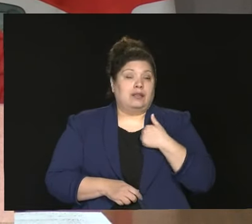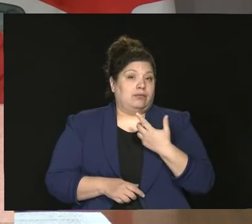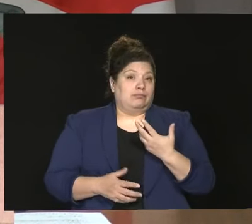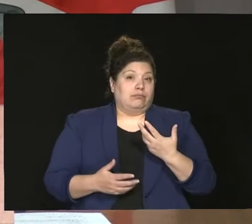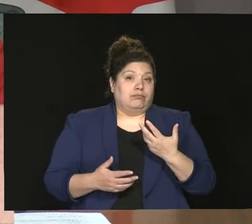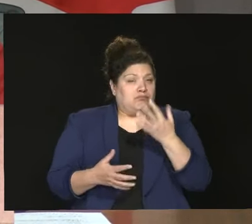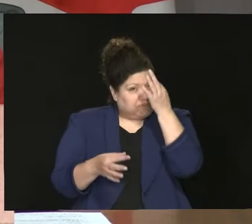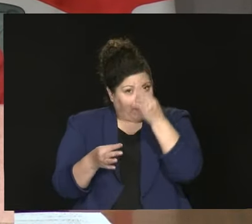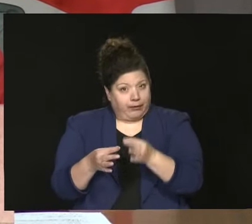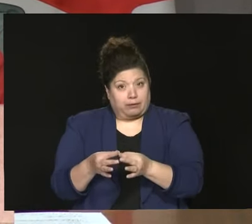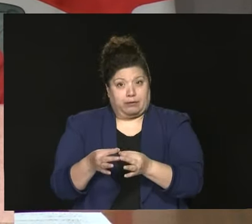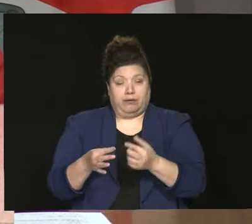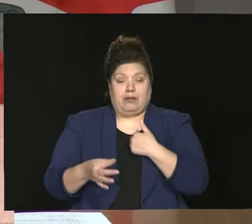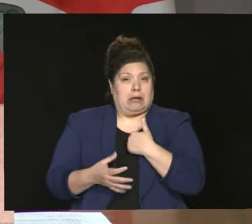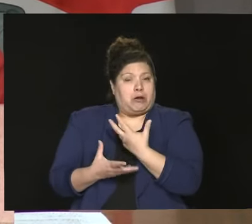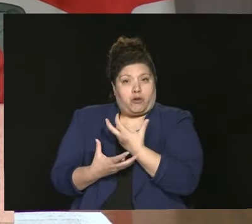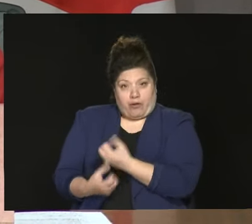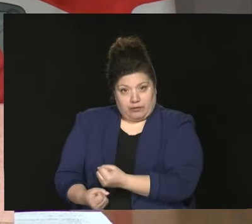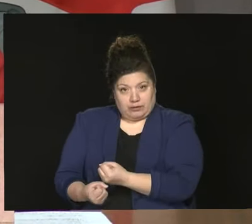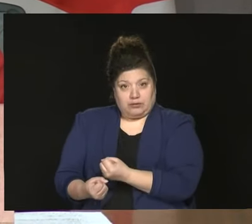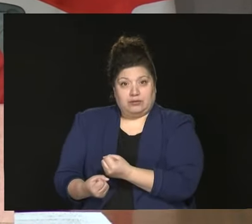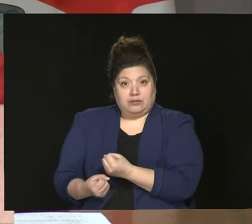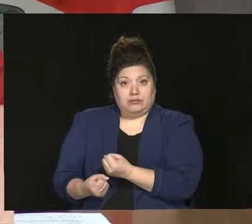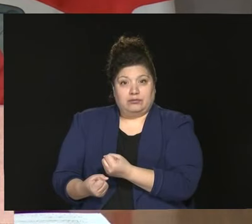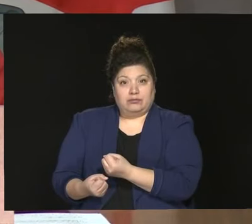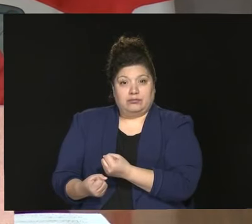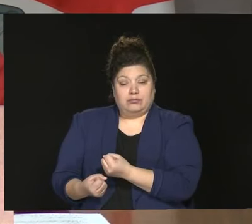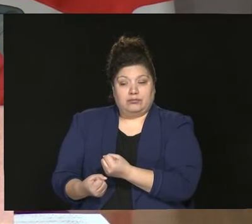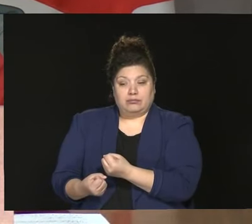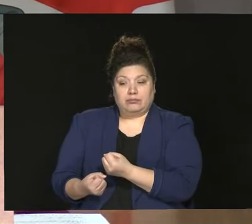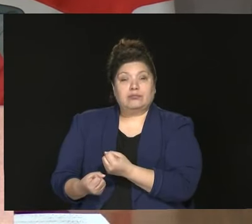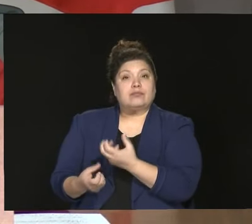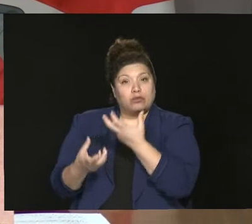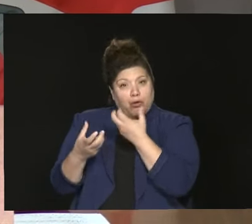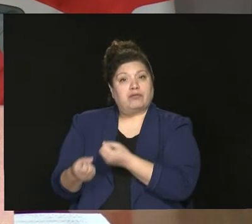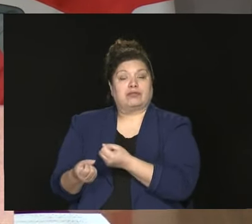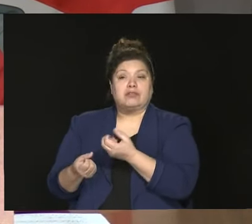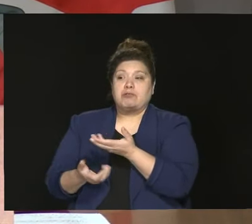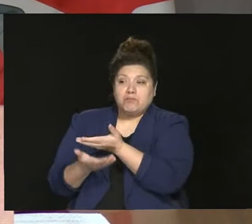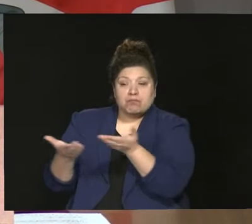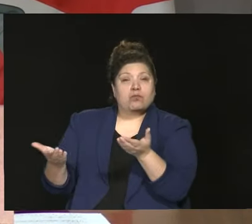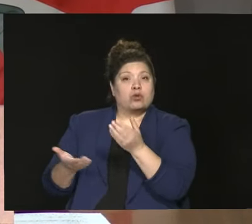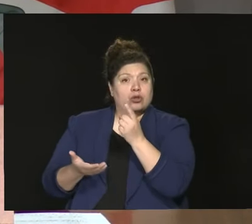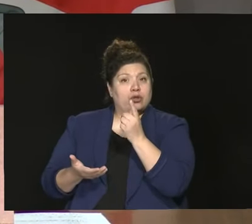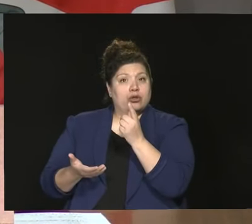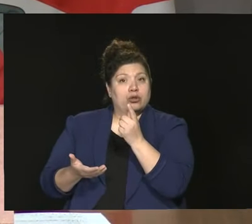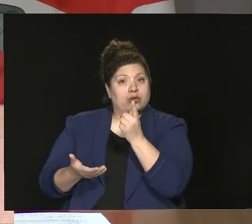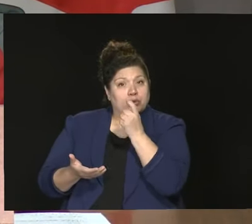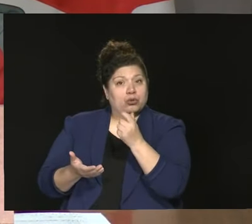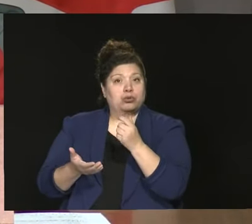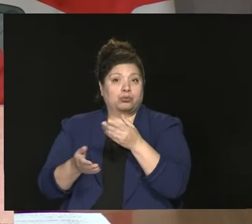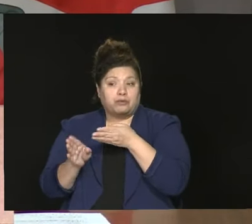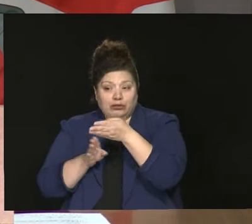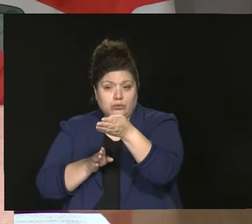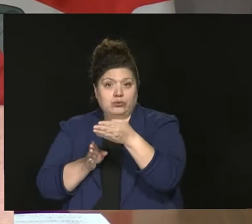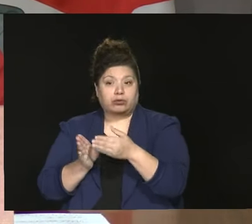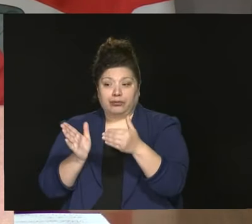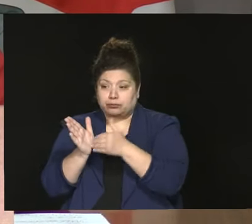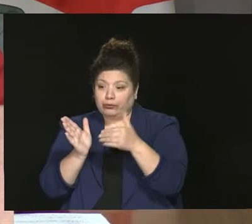confidence that the medical professionals across the country are today